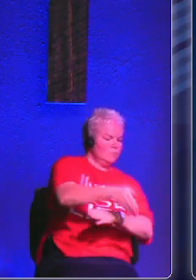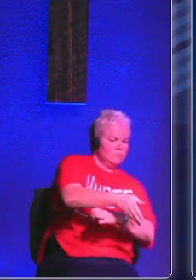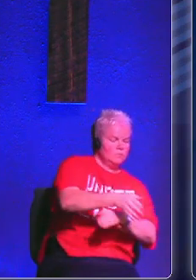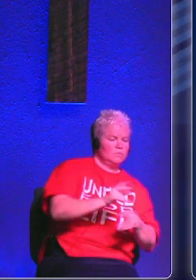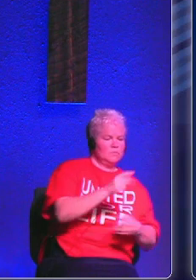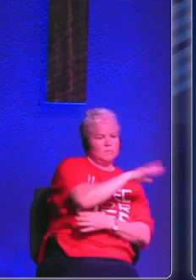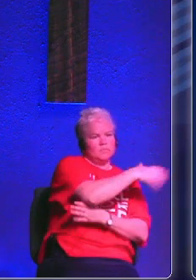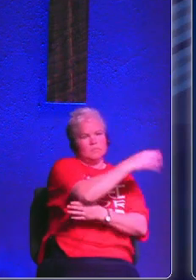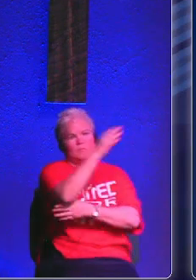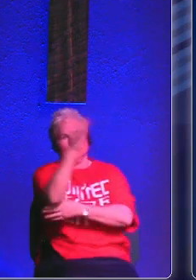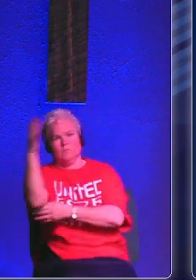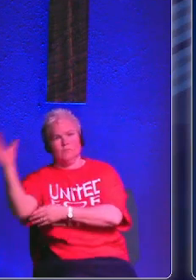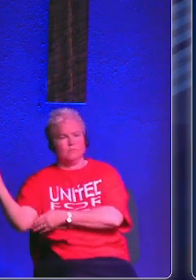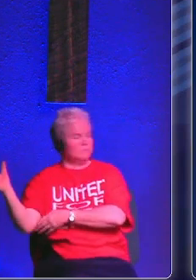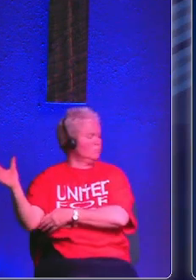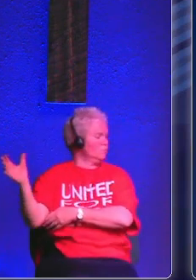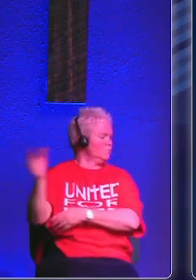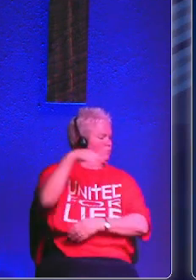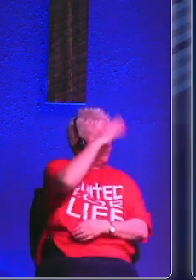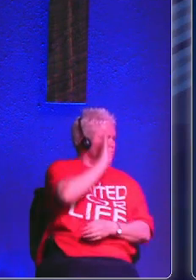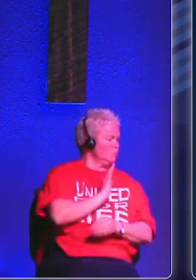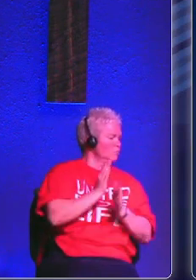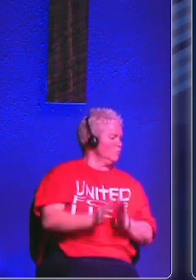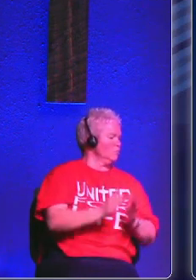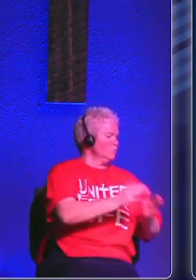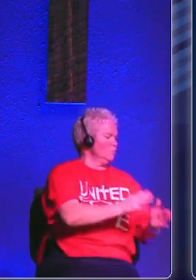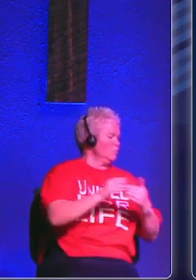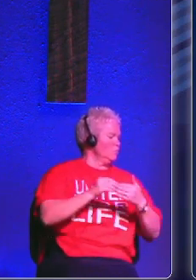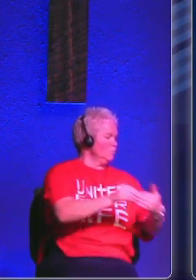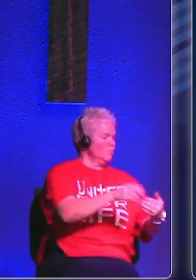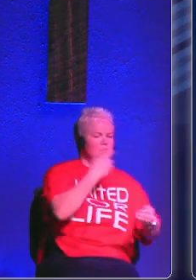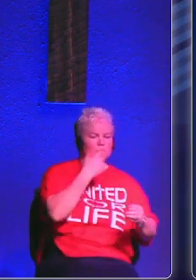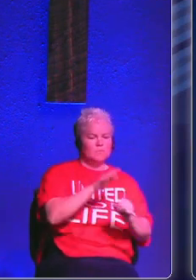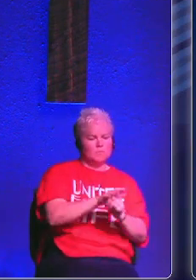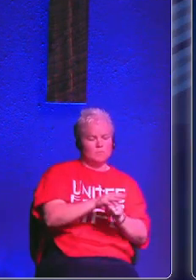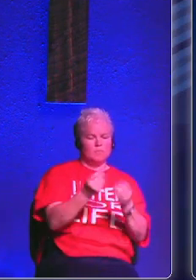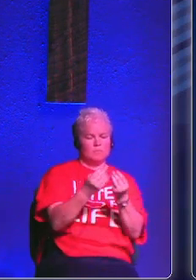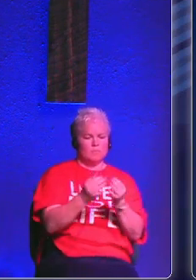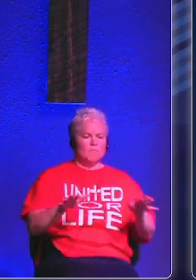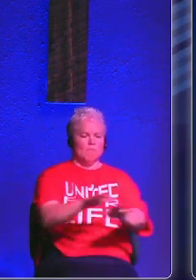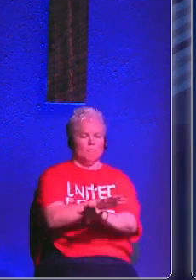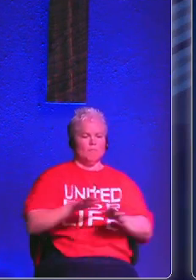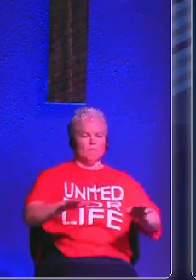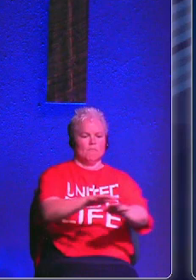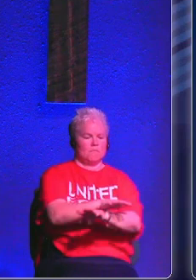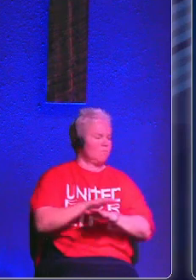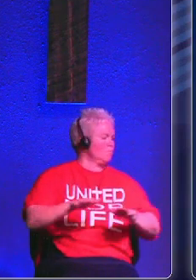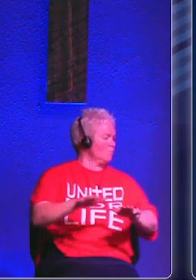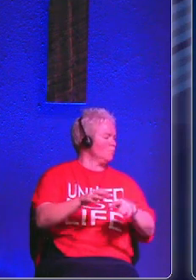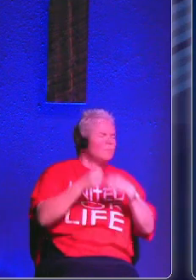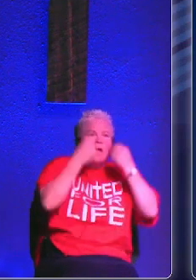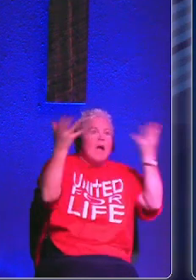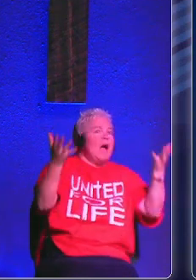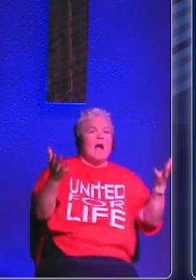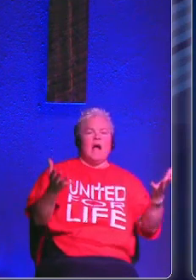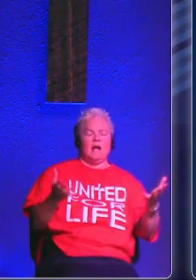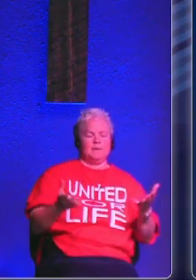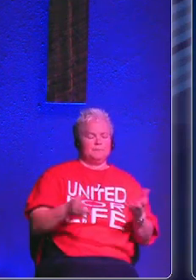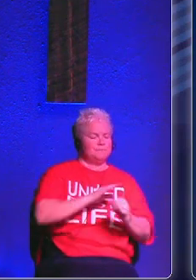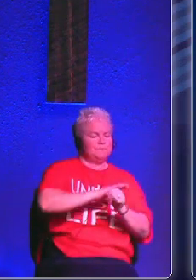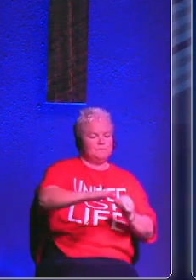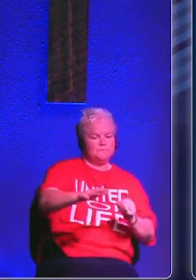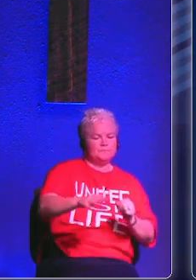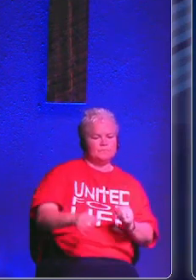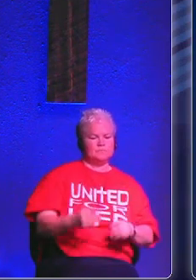this wilderness. And God's plan was to lead them into the promised land. And the promised land was amazing. It